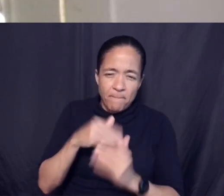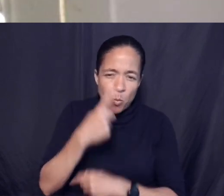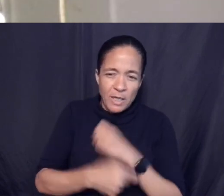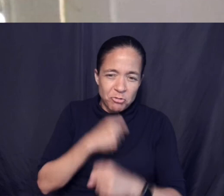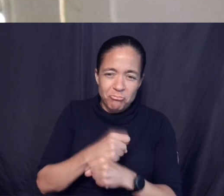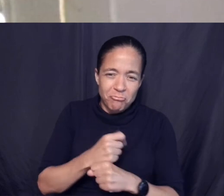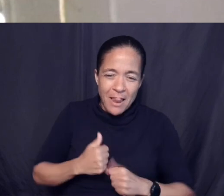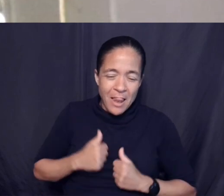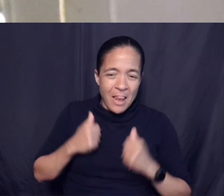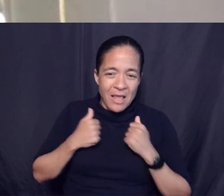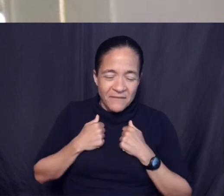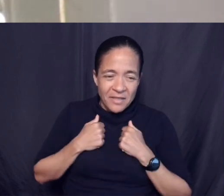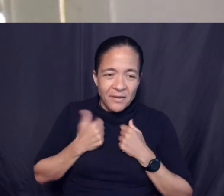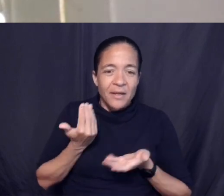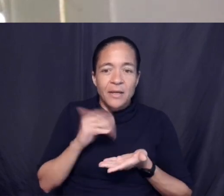year.